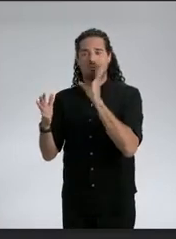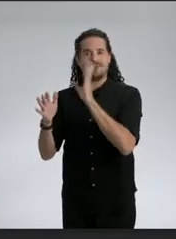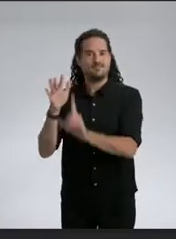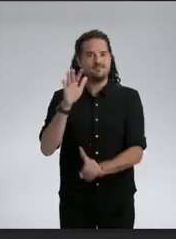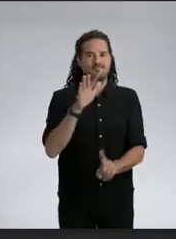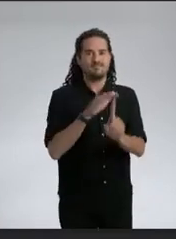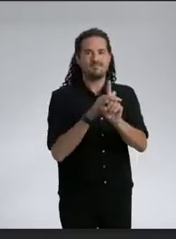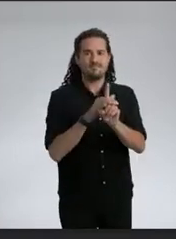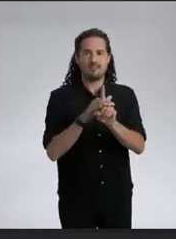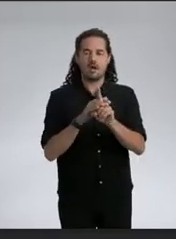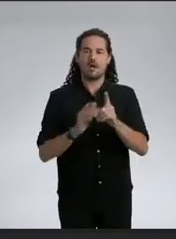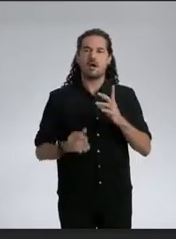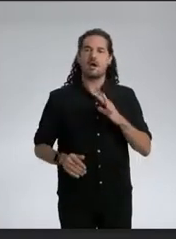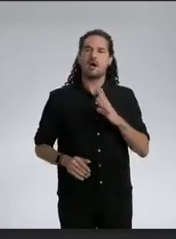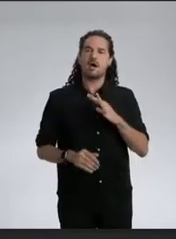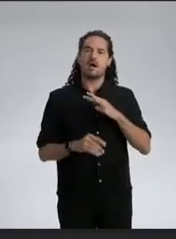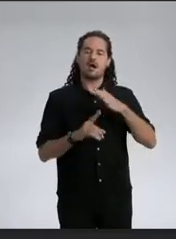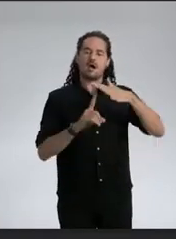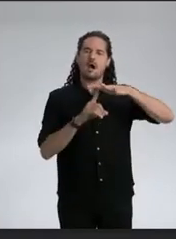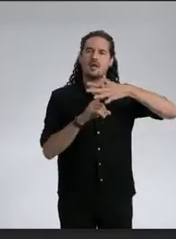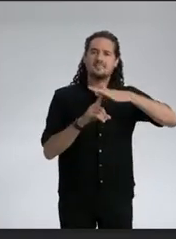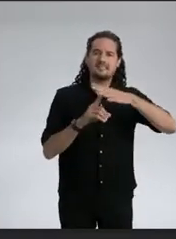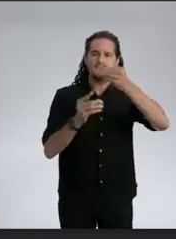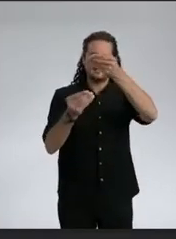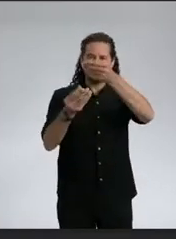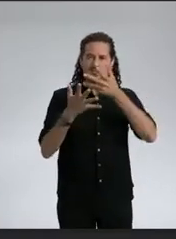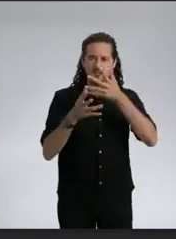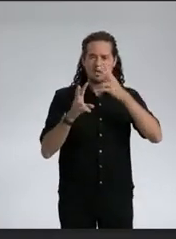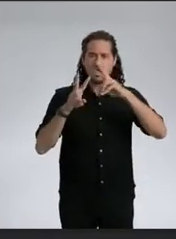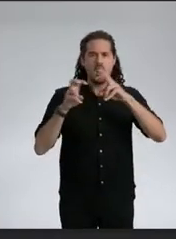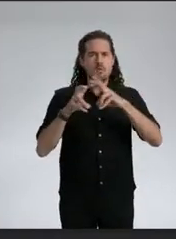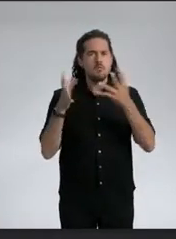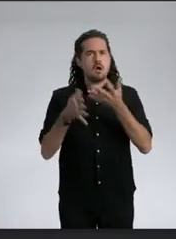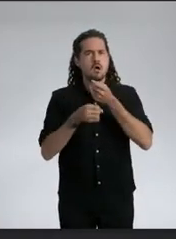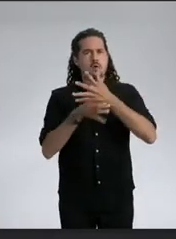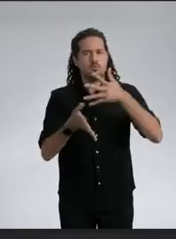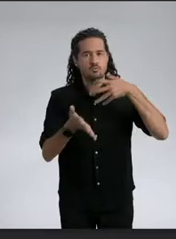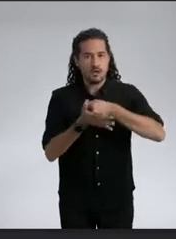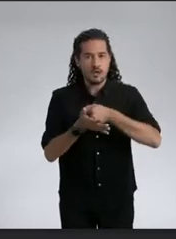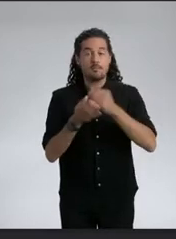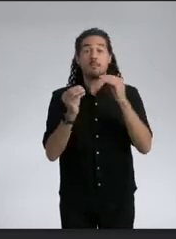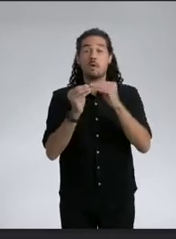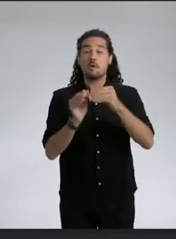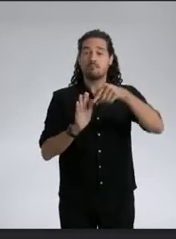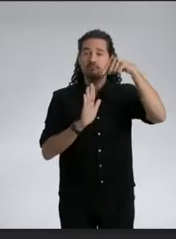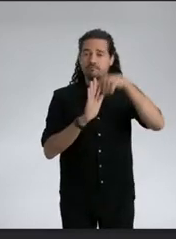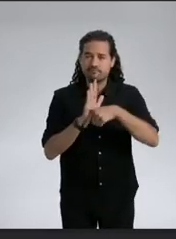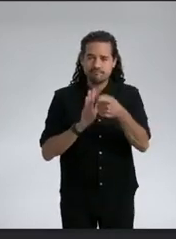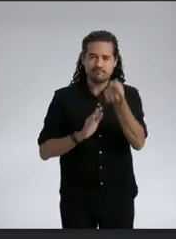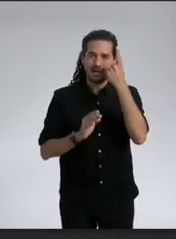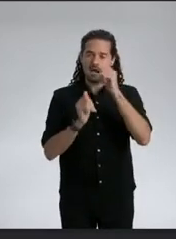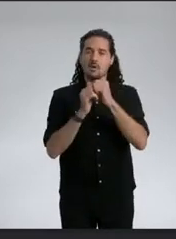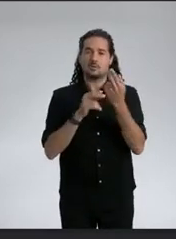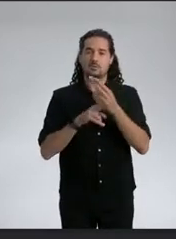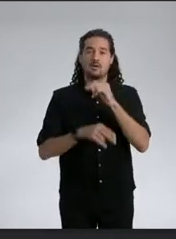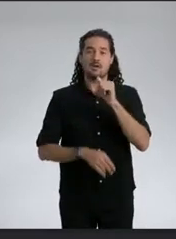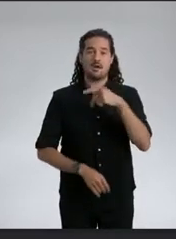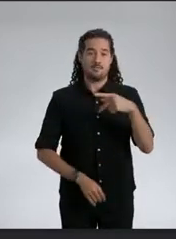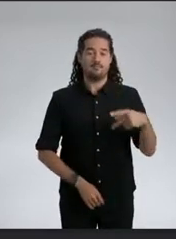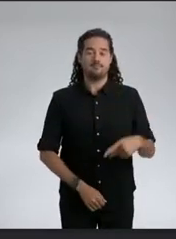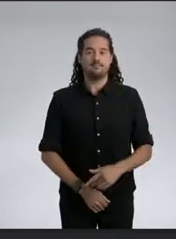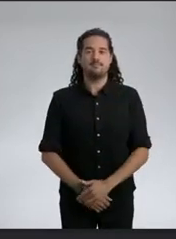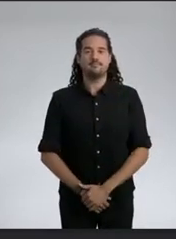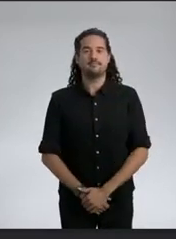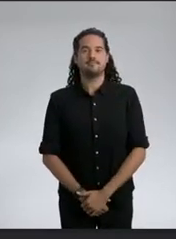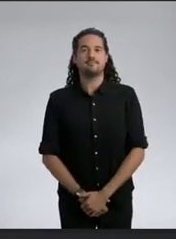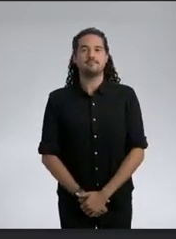when analyzing the crash and a broader view into your app's usage. After Andrew's test passed, Xcode Cloud submitted